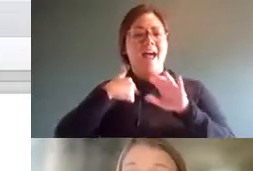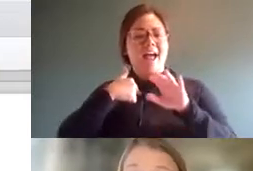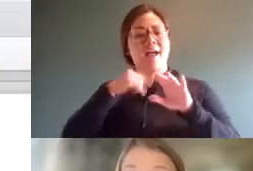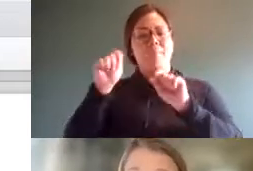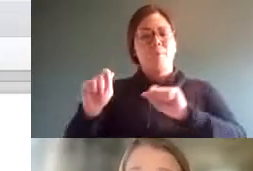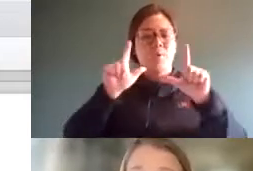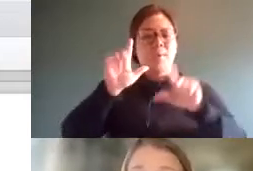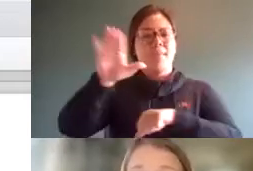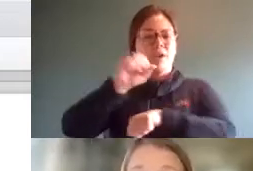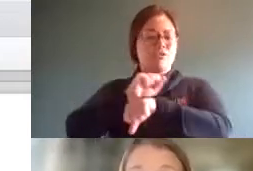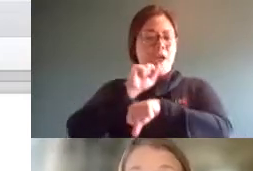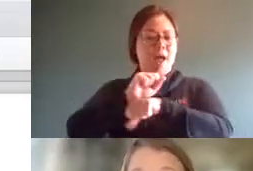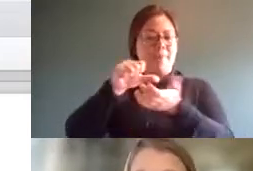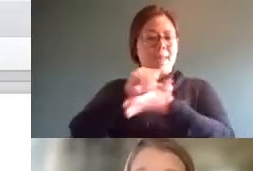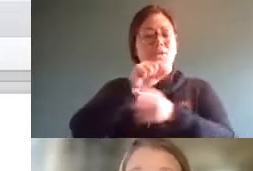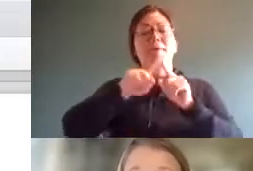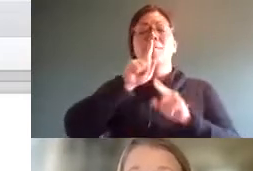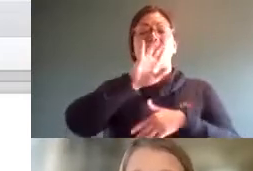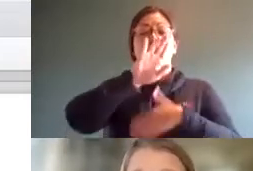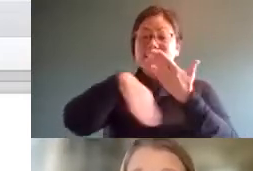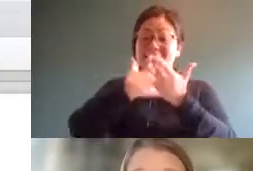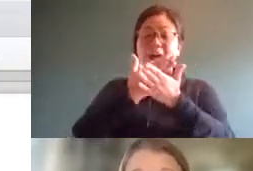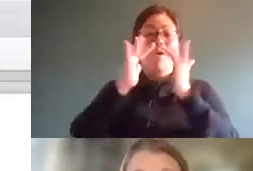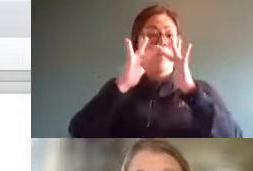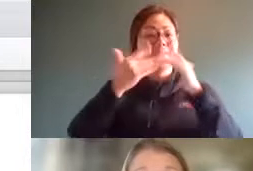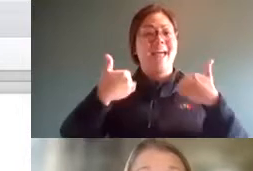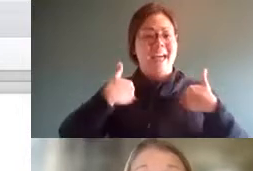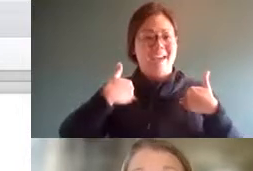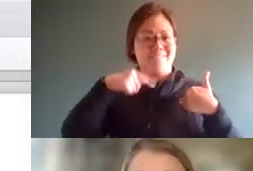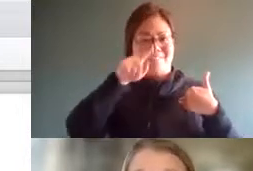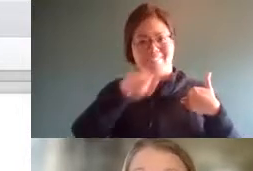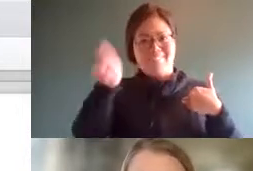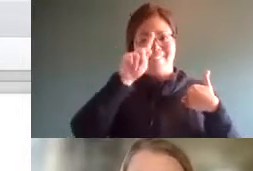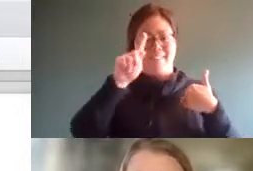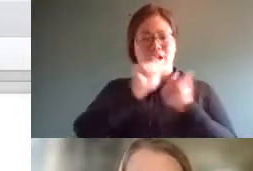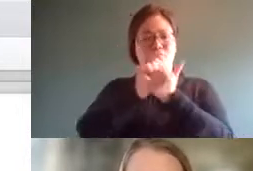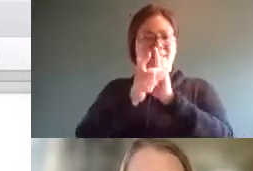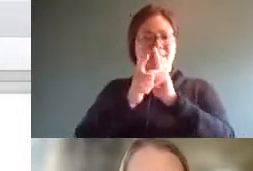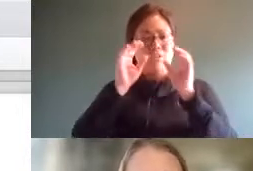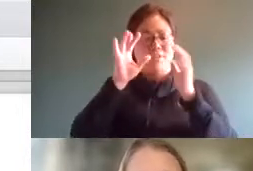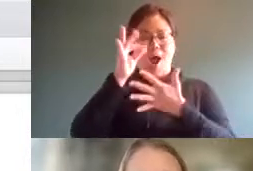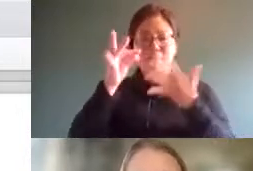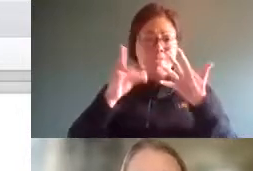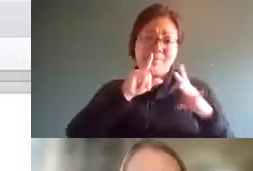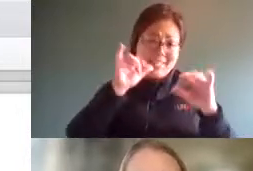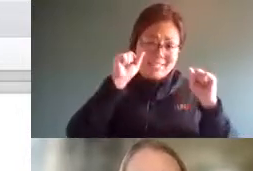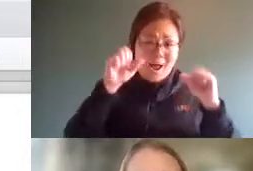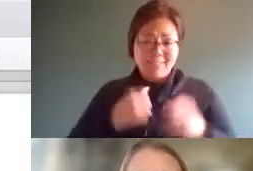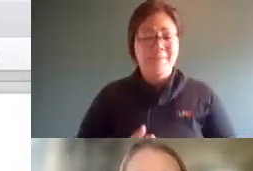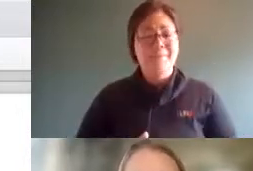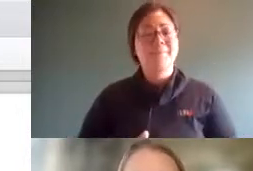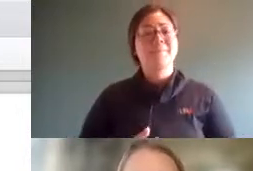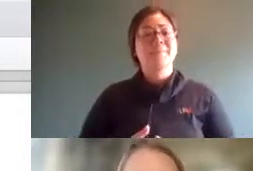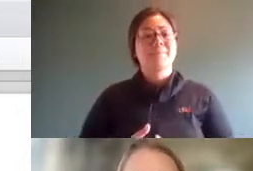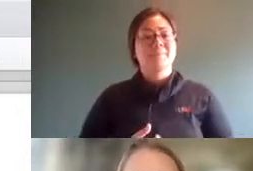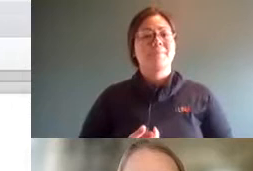but literally their entire website has this option, which is an awesome thing. So here you'll